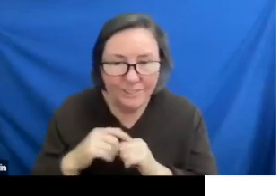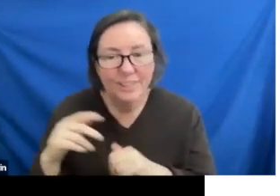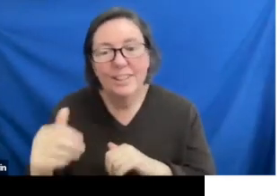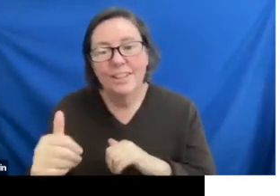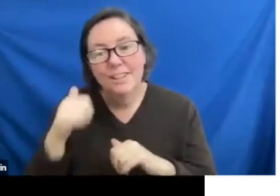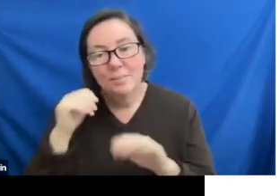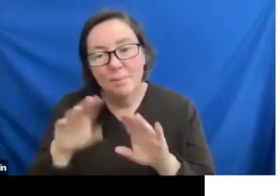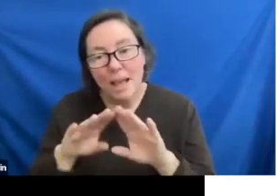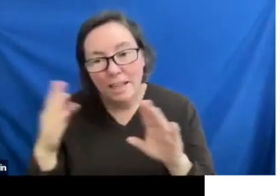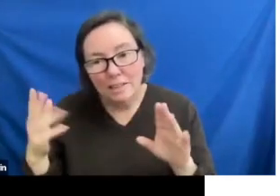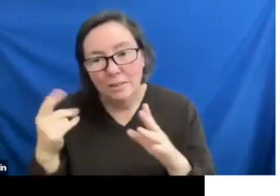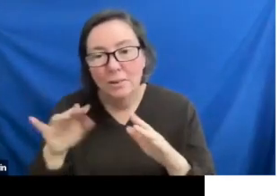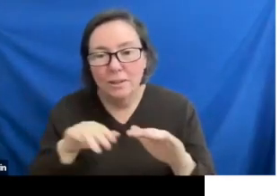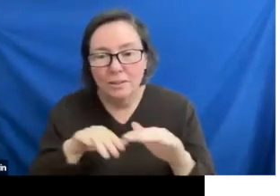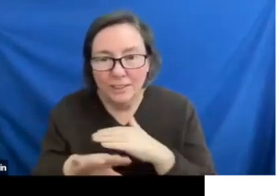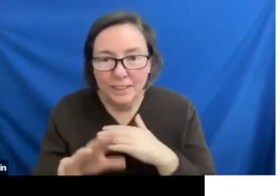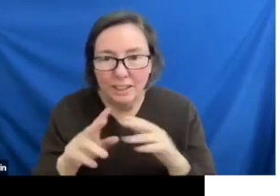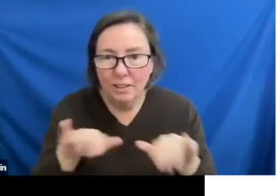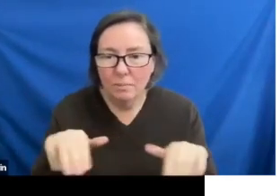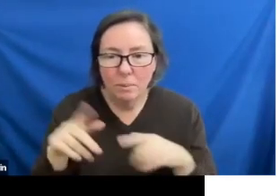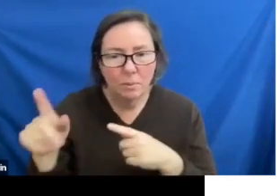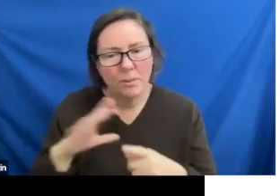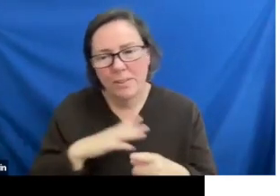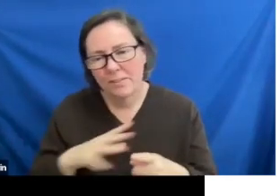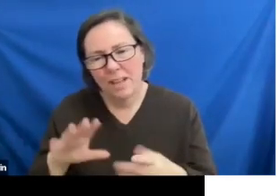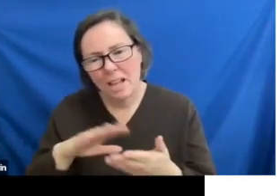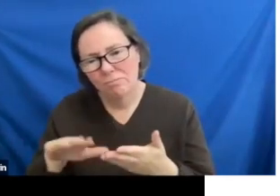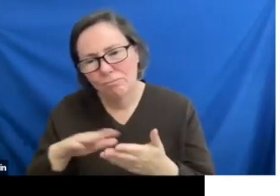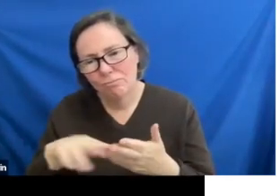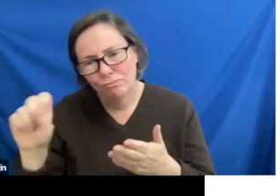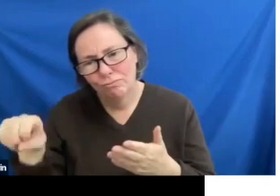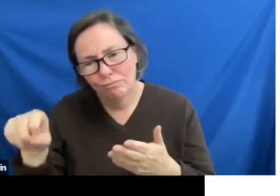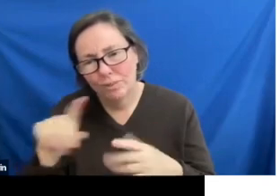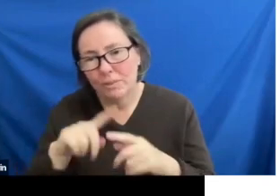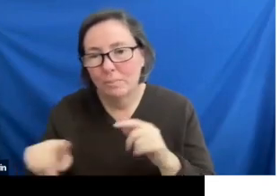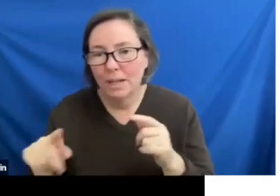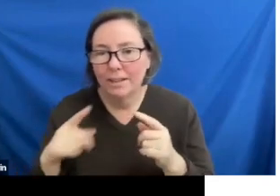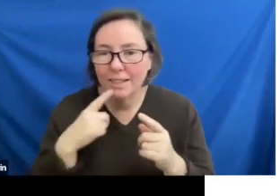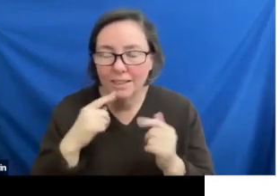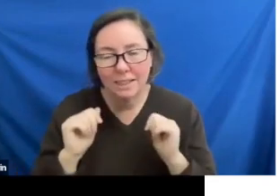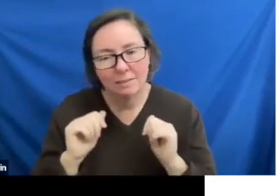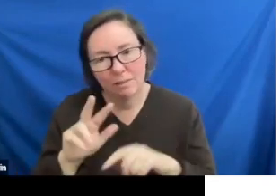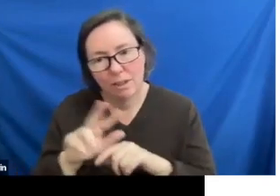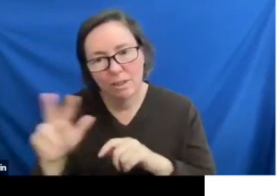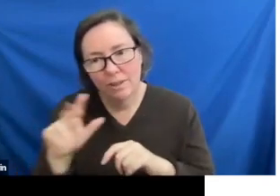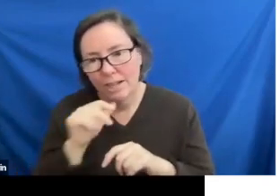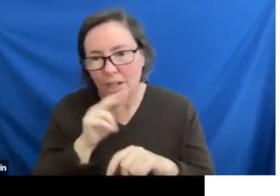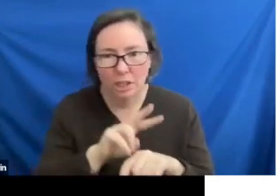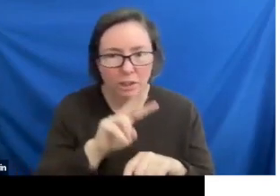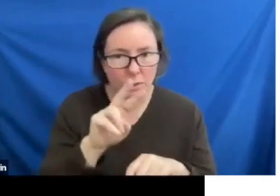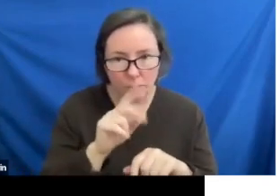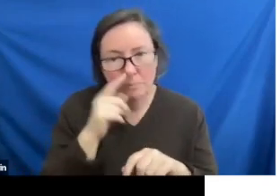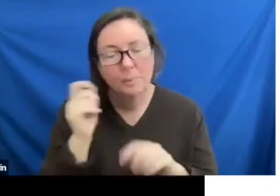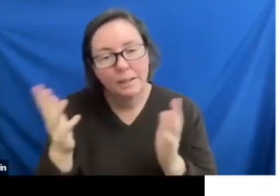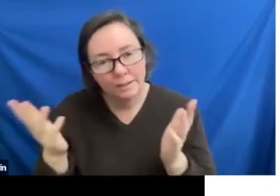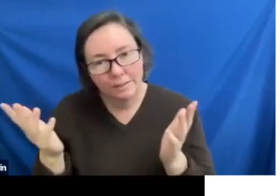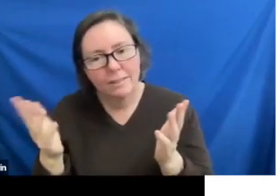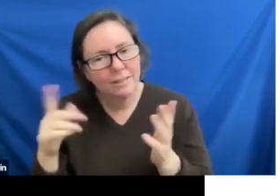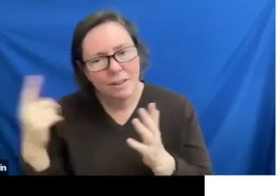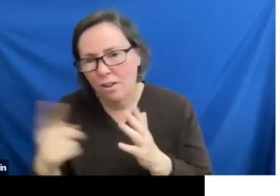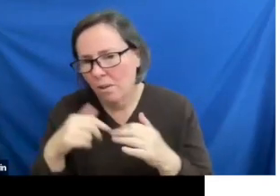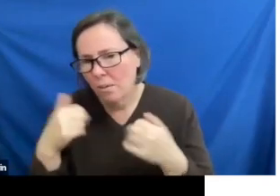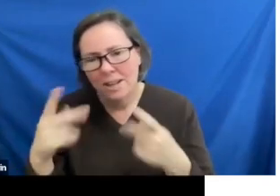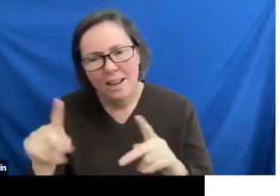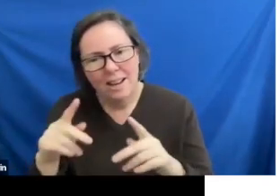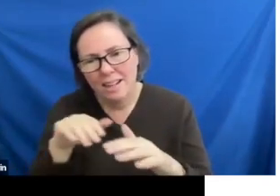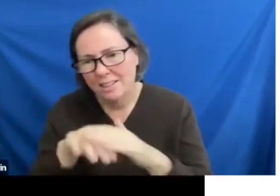need to get at the pool. They've never said no. The only thing they say is come at 3 o'clock versus 2 o'clock. But they've always allowed us access.